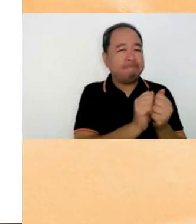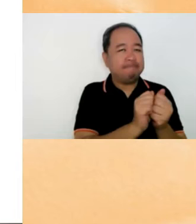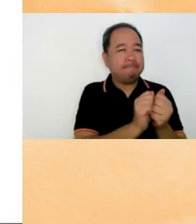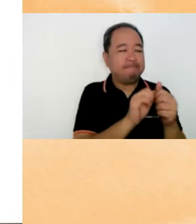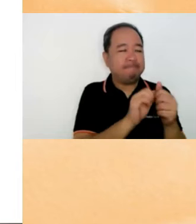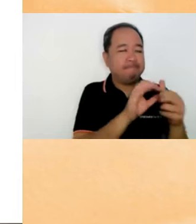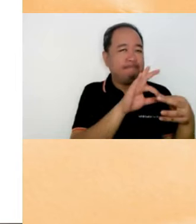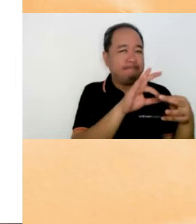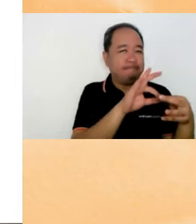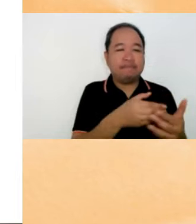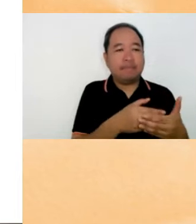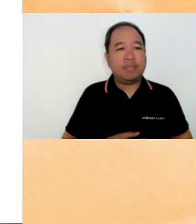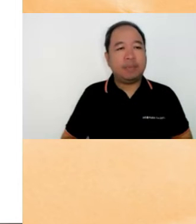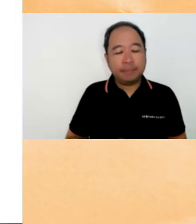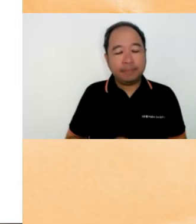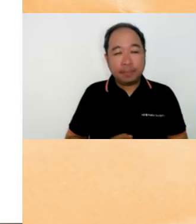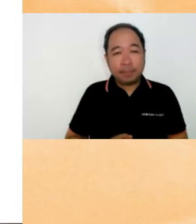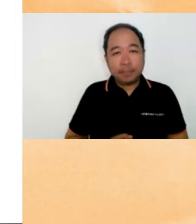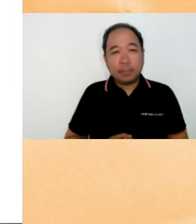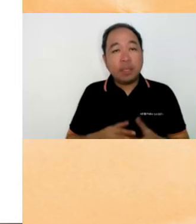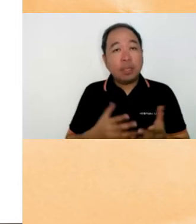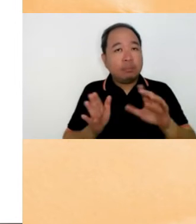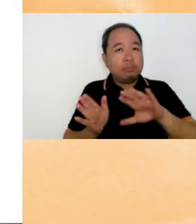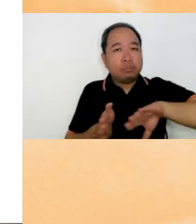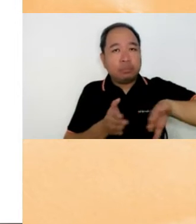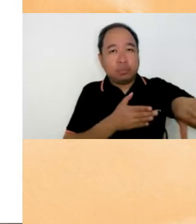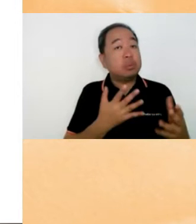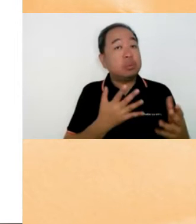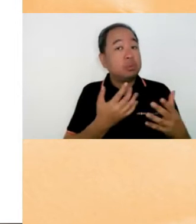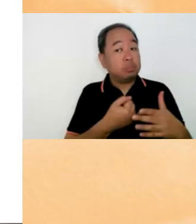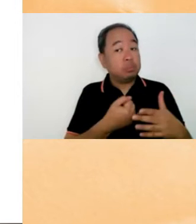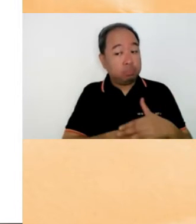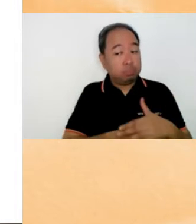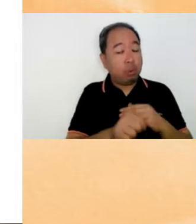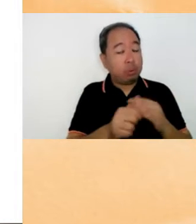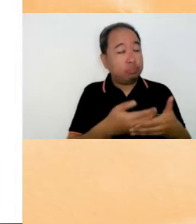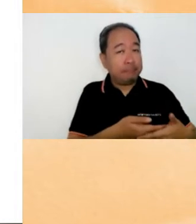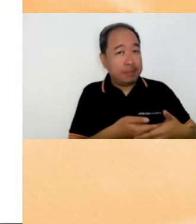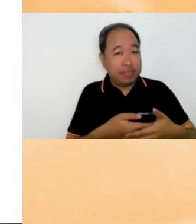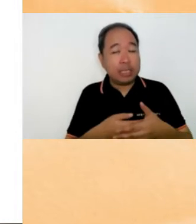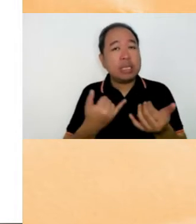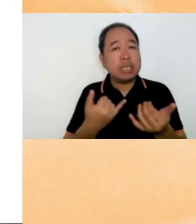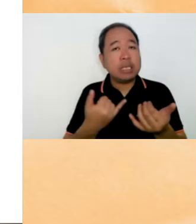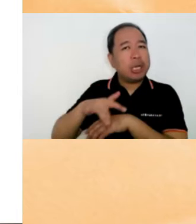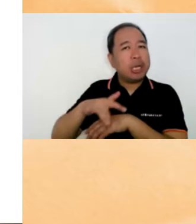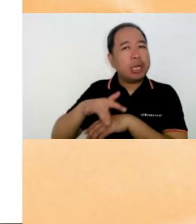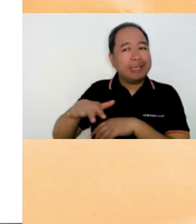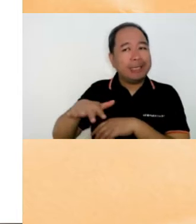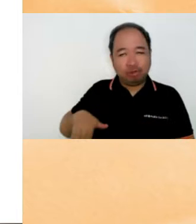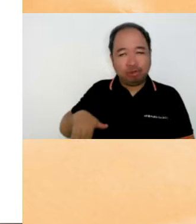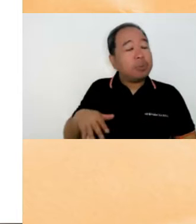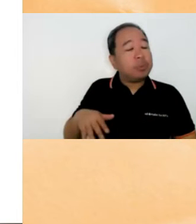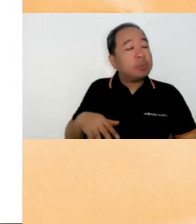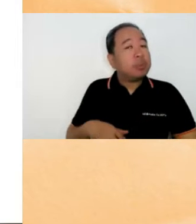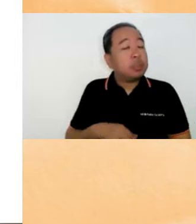Let's move on to early childhood. No? After the child has attached, okay, the